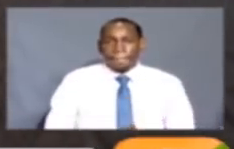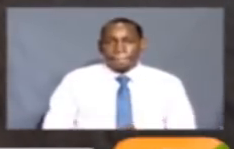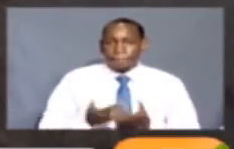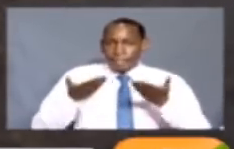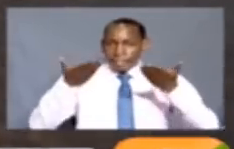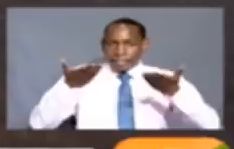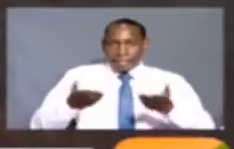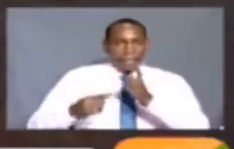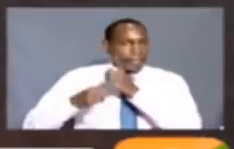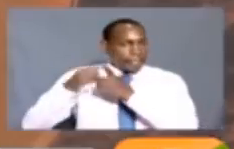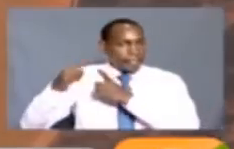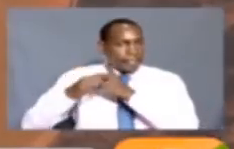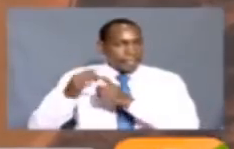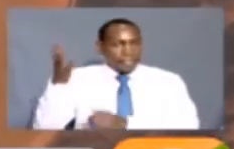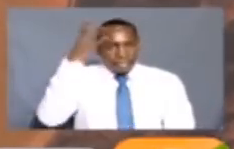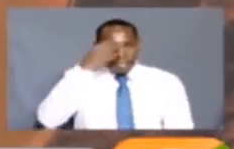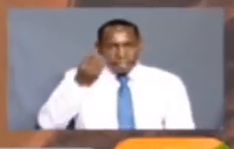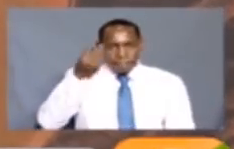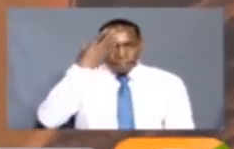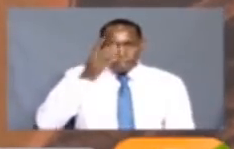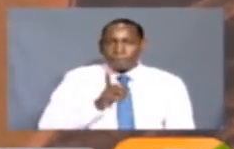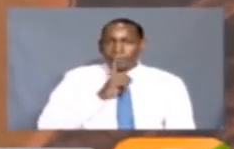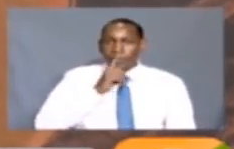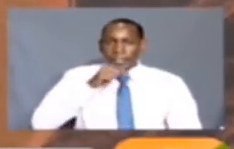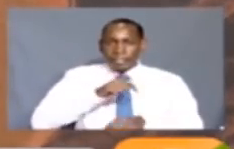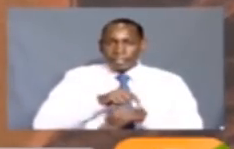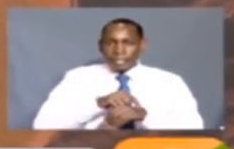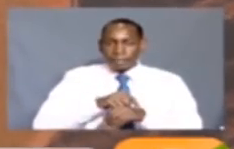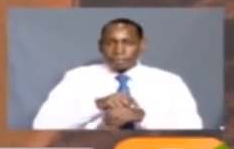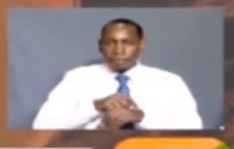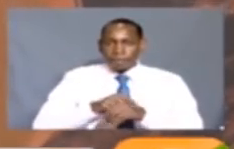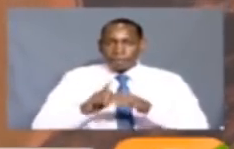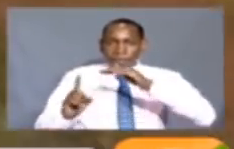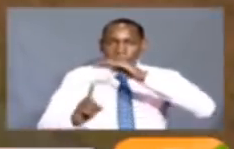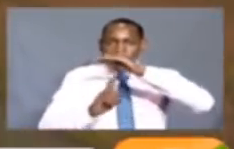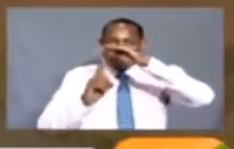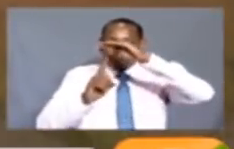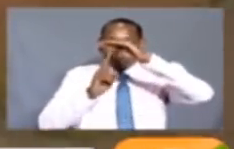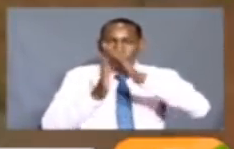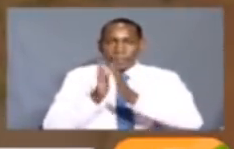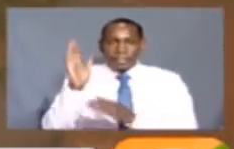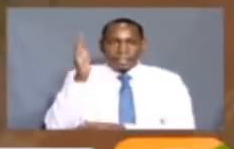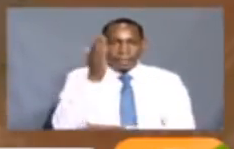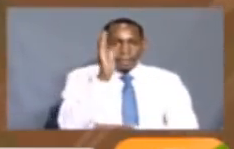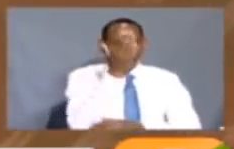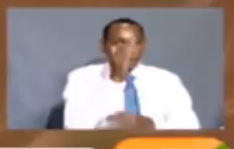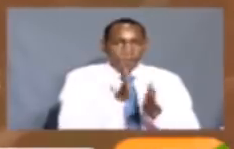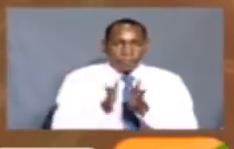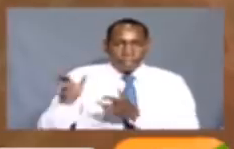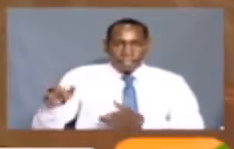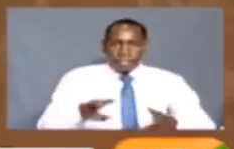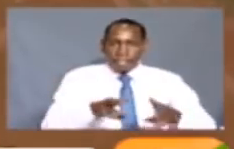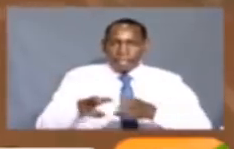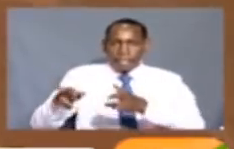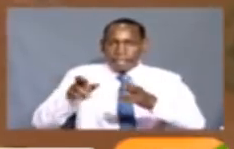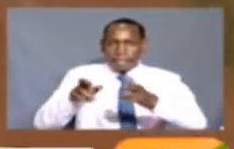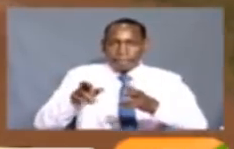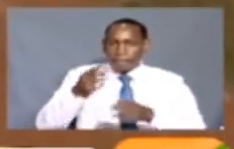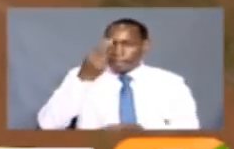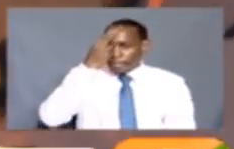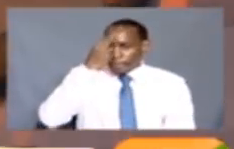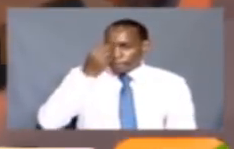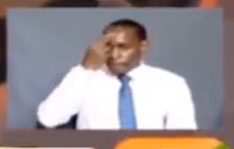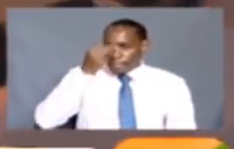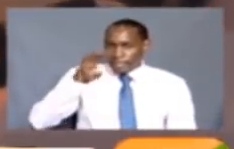Here you experience beautiful silence as you float above the plains, the forest and the rivers of the Maasai Mara.